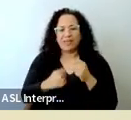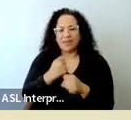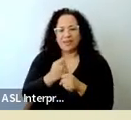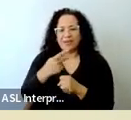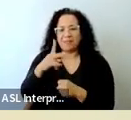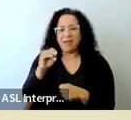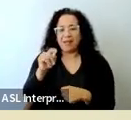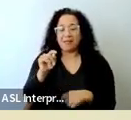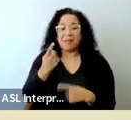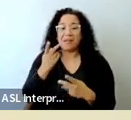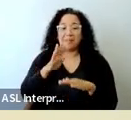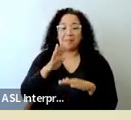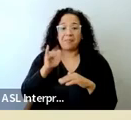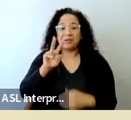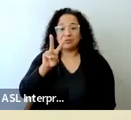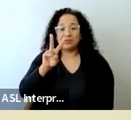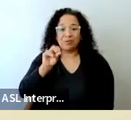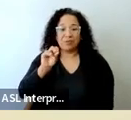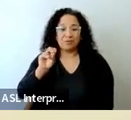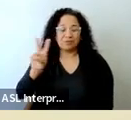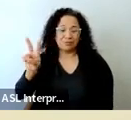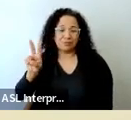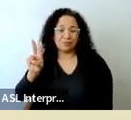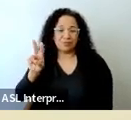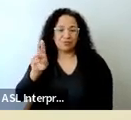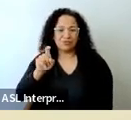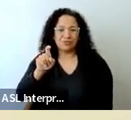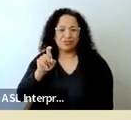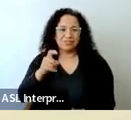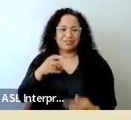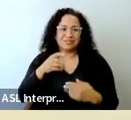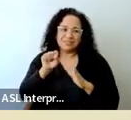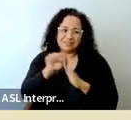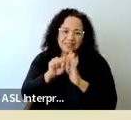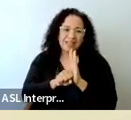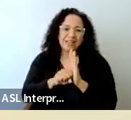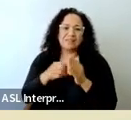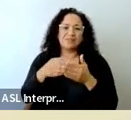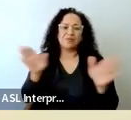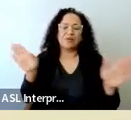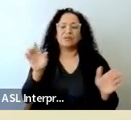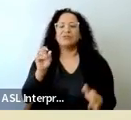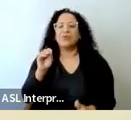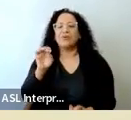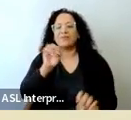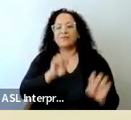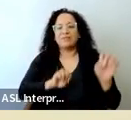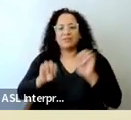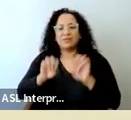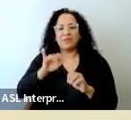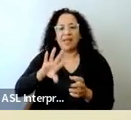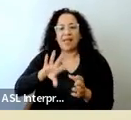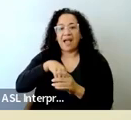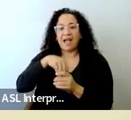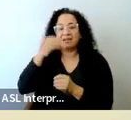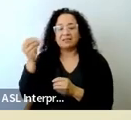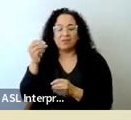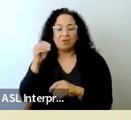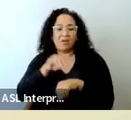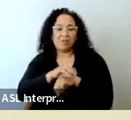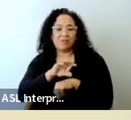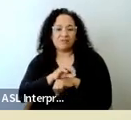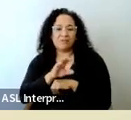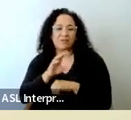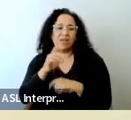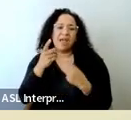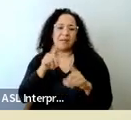year 2002, it was supposed to go statewide. So the evaluation by an outside consultant was due about halfway through the